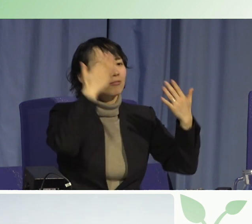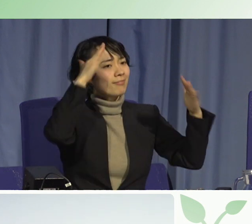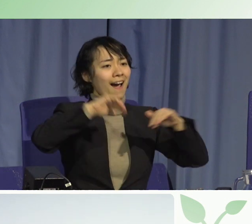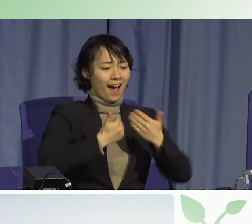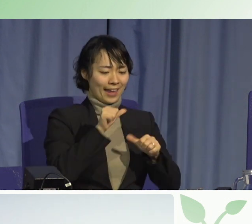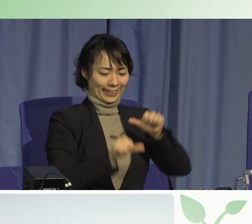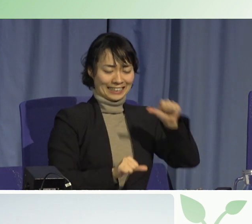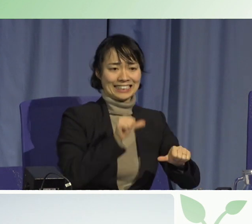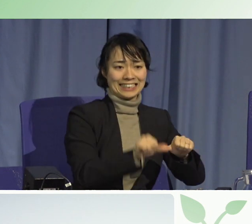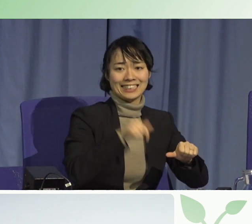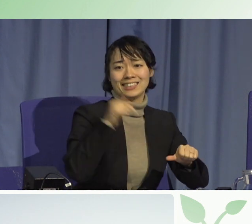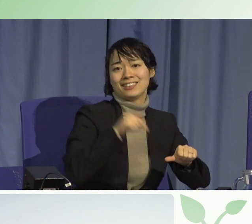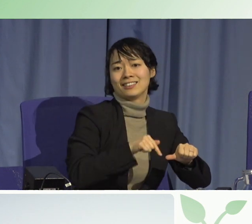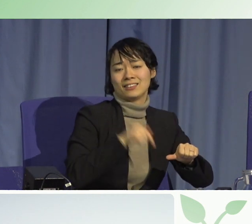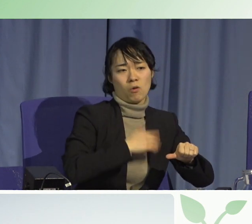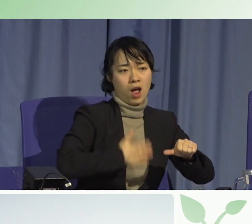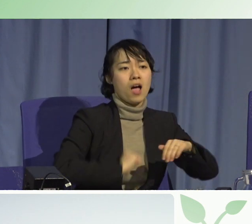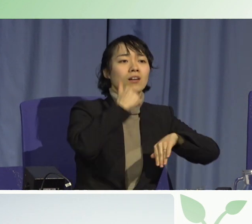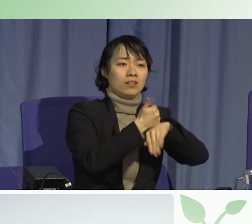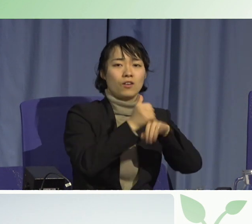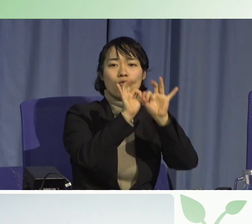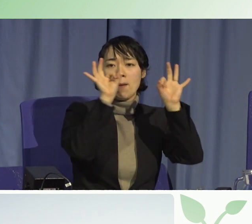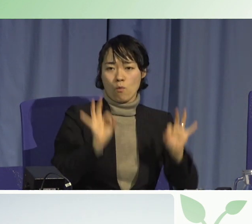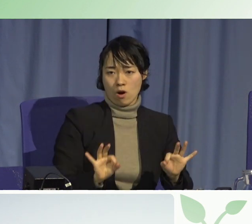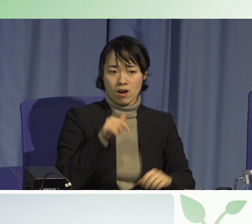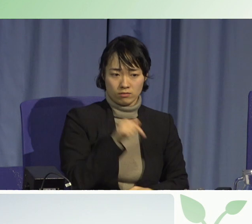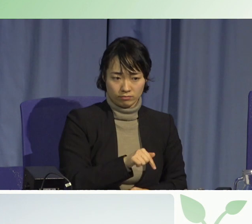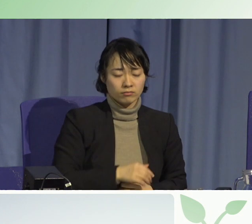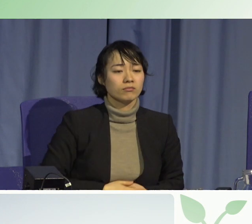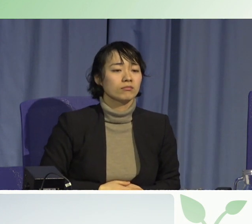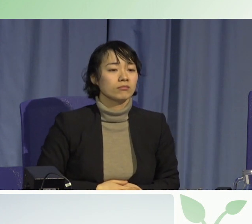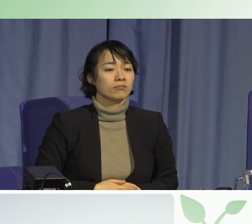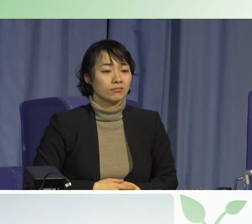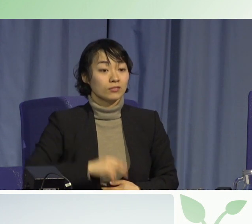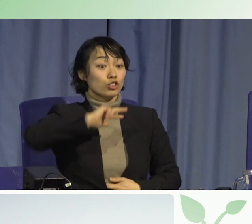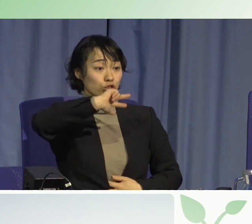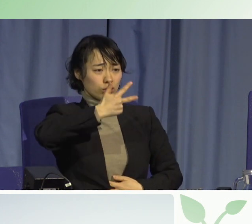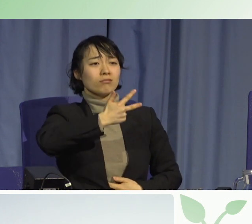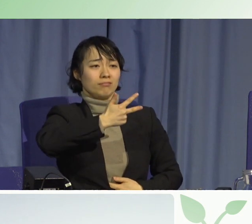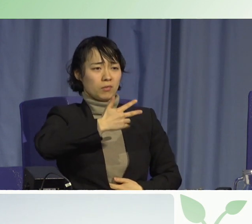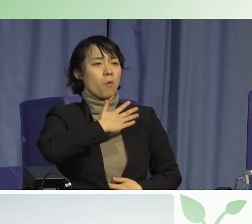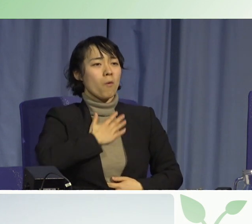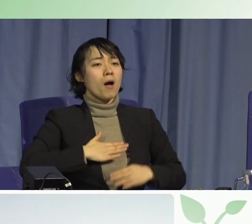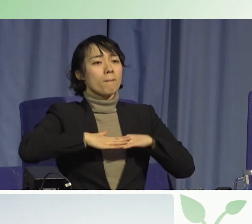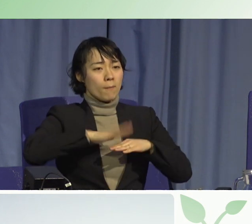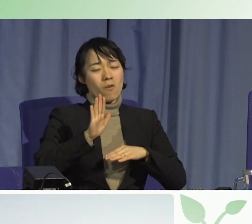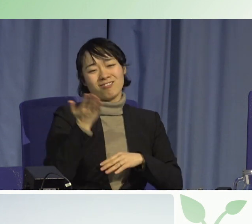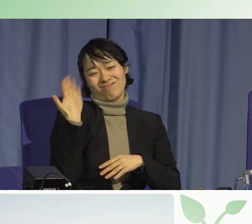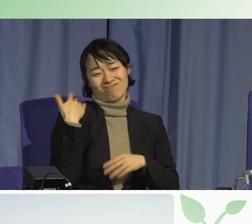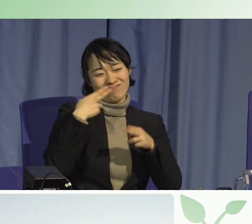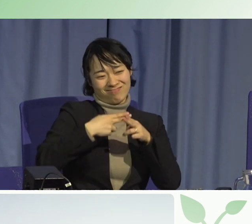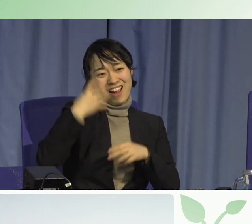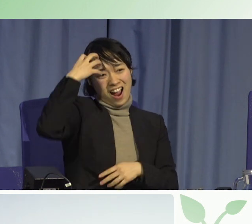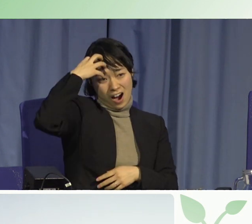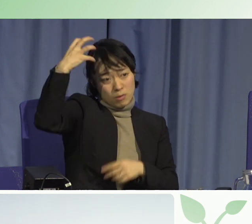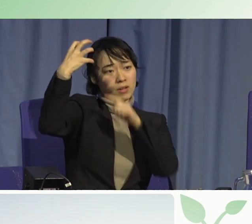deaf education, there are different programs in each country. So we'd like to set up the framework for the deaf education